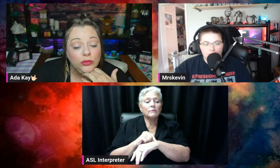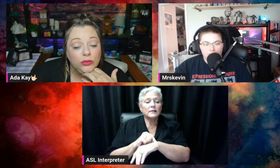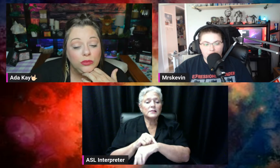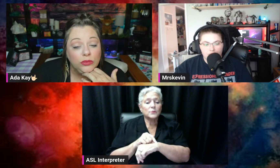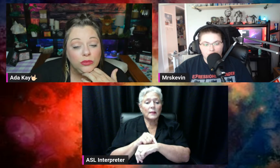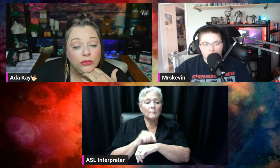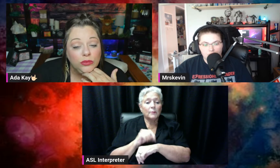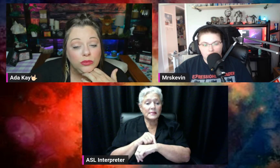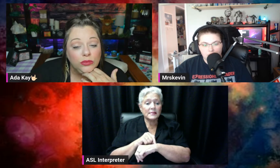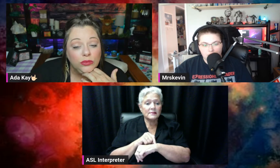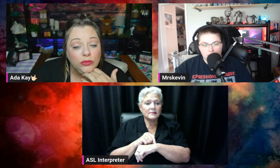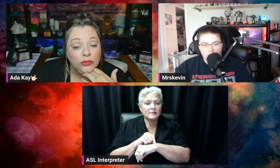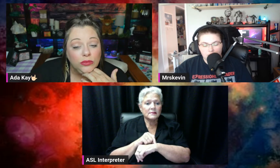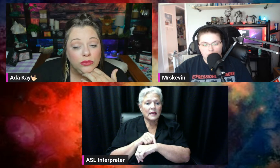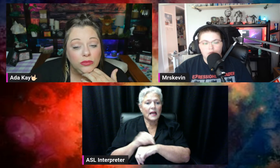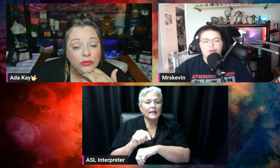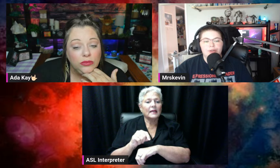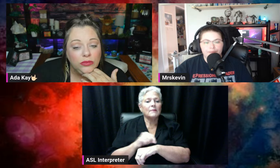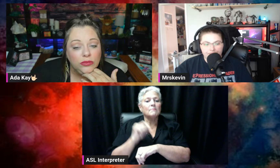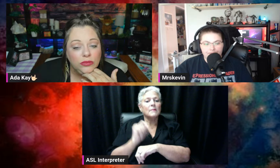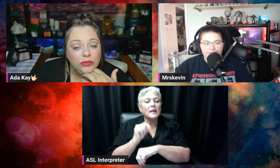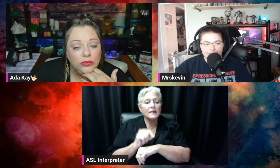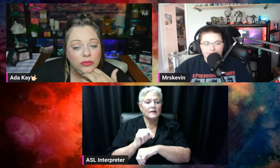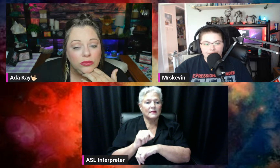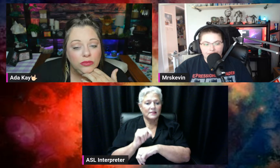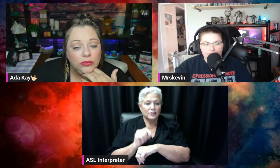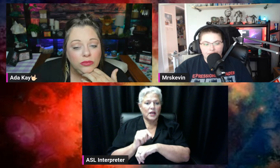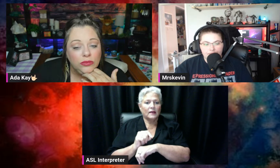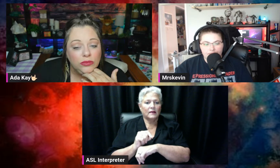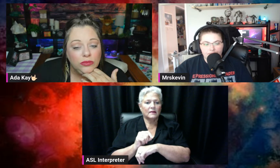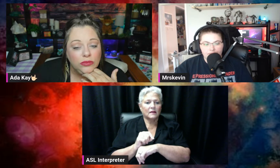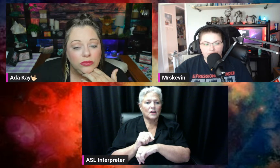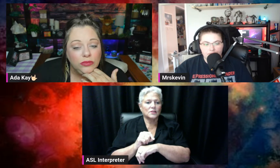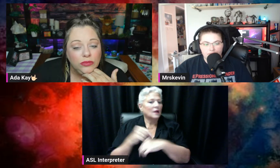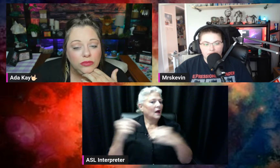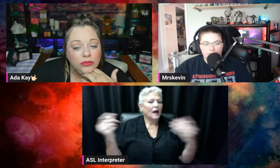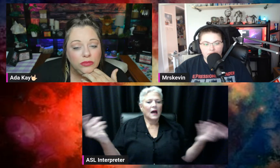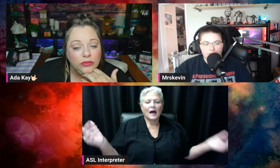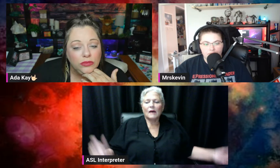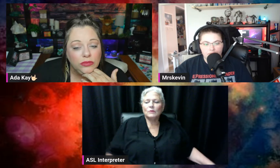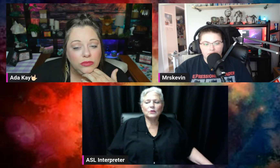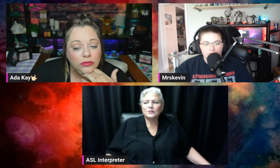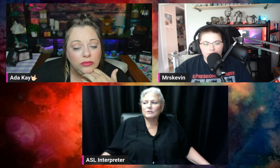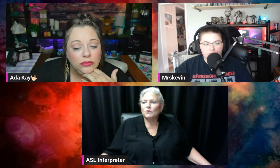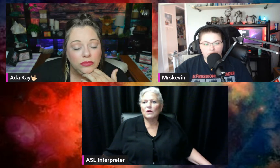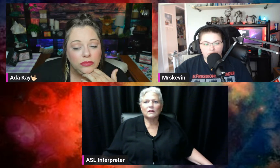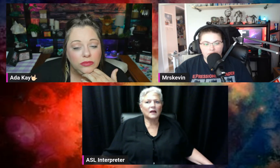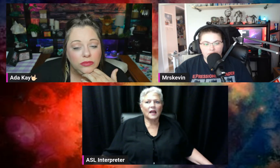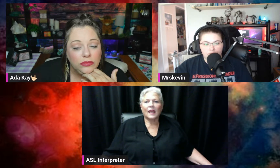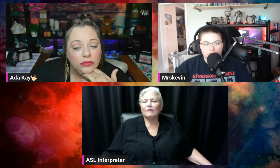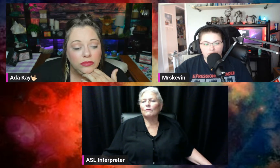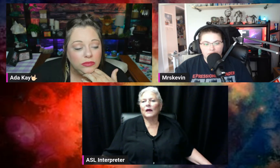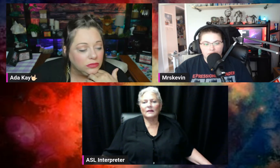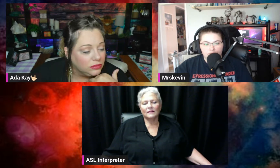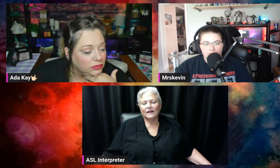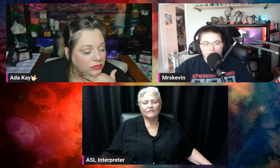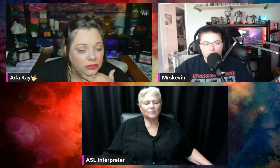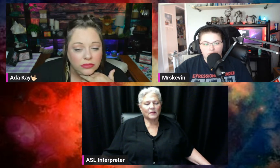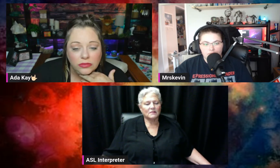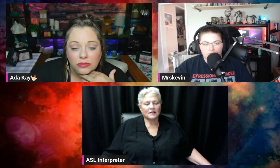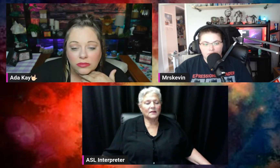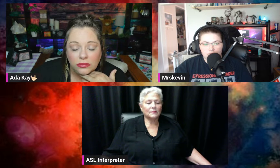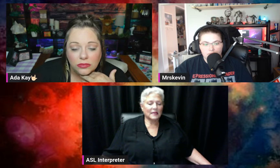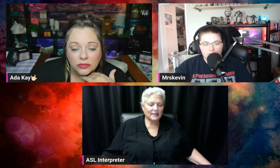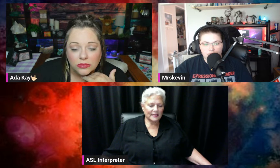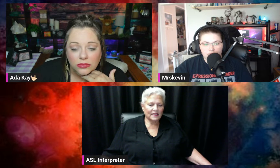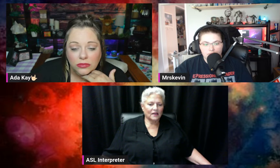on my wrist when it buzzes and I can immediately check it because I'm losing work right and left